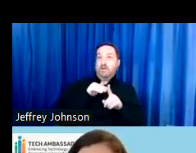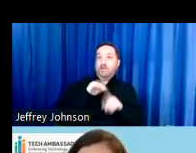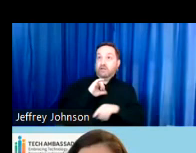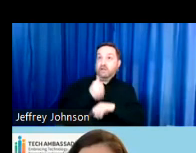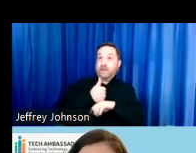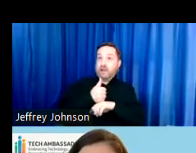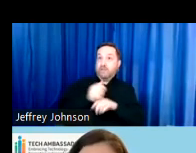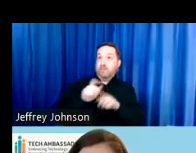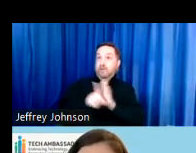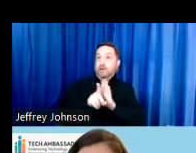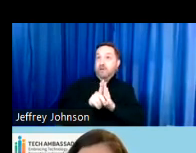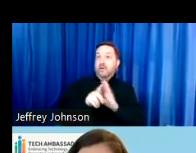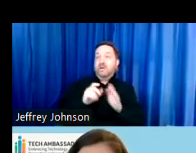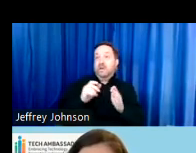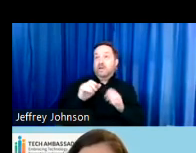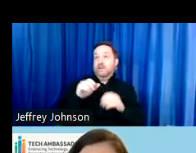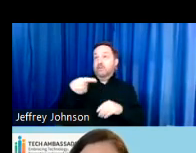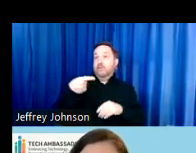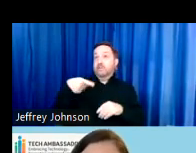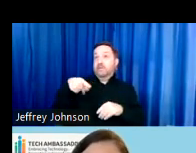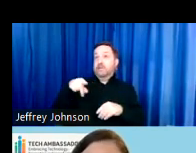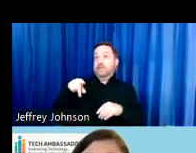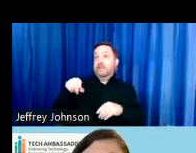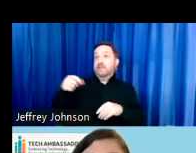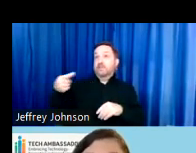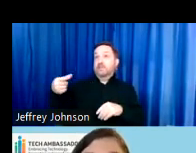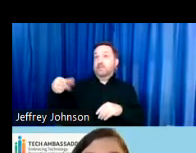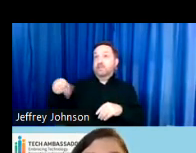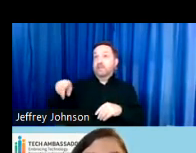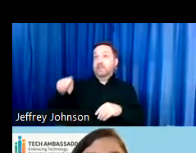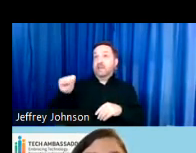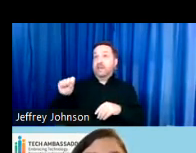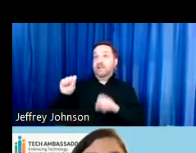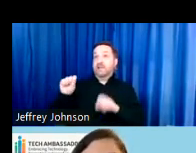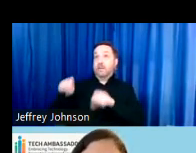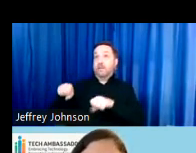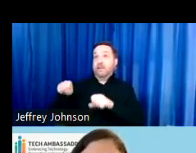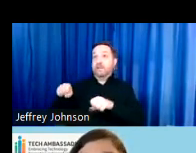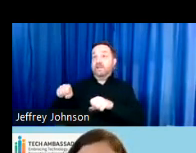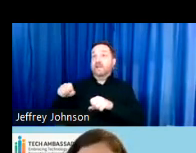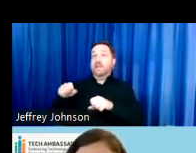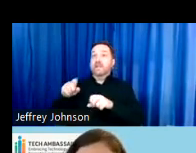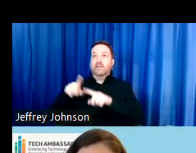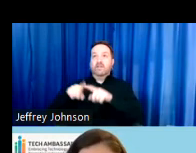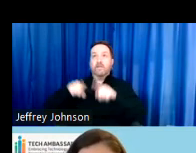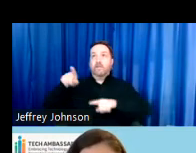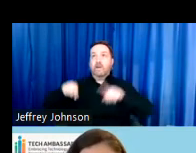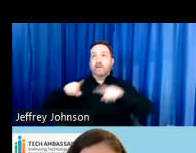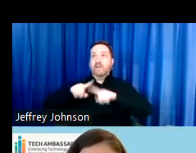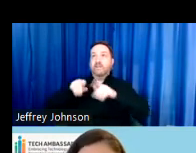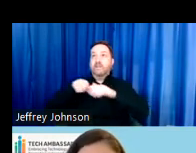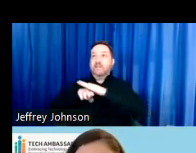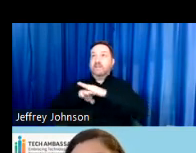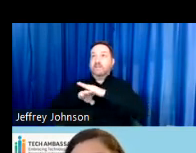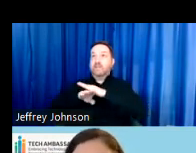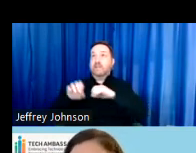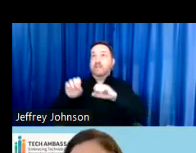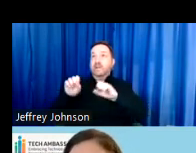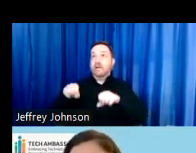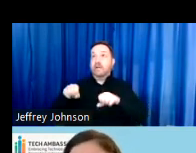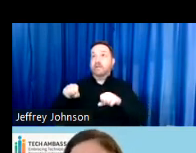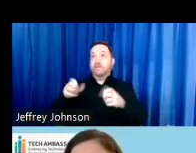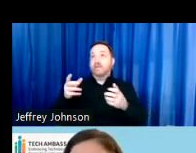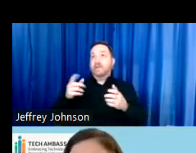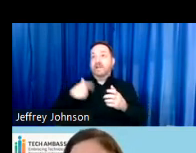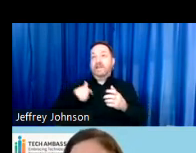GPS capabilities, which I feel are very important. And there are a variety of different accessibility options, which I could talk all day about.